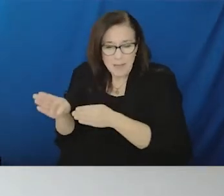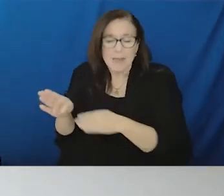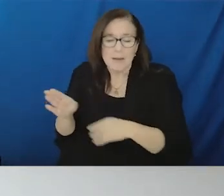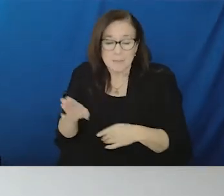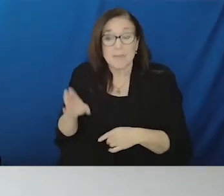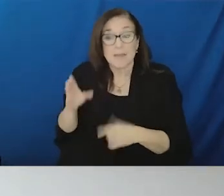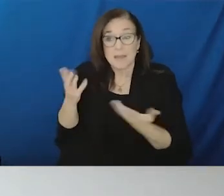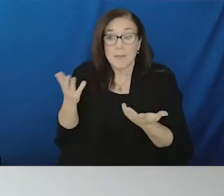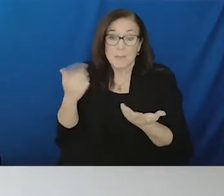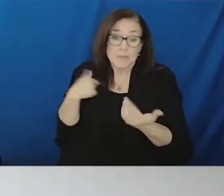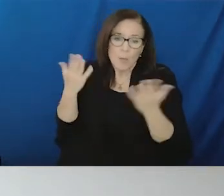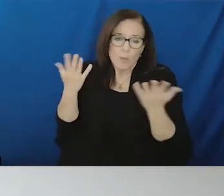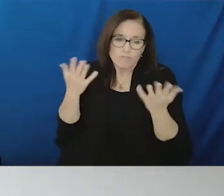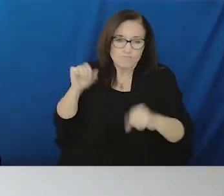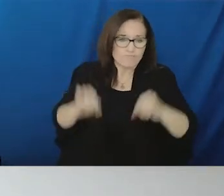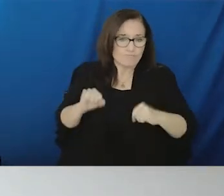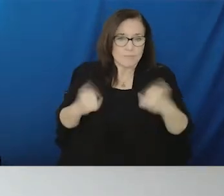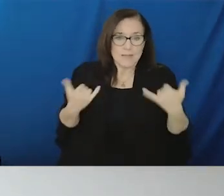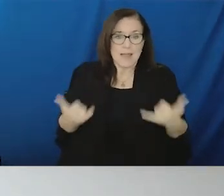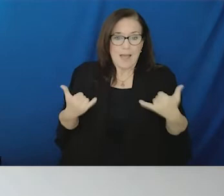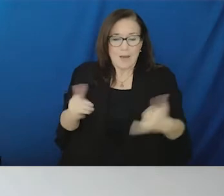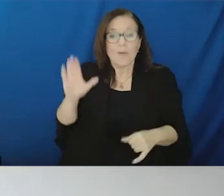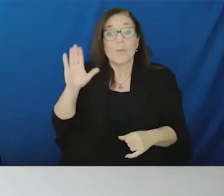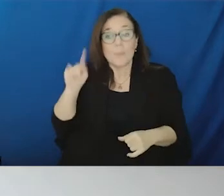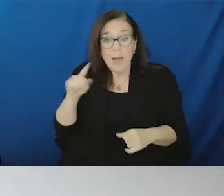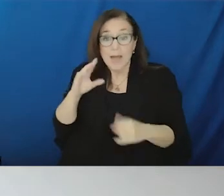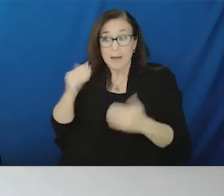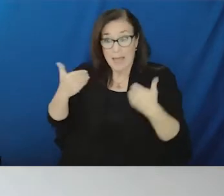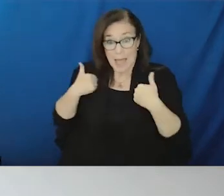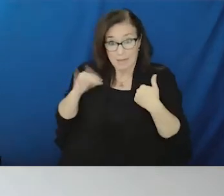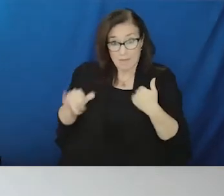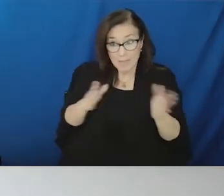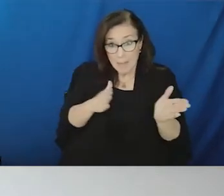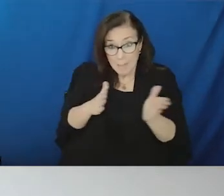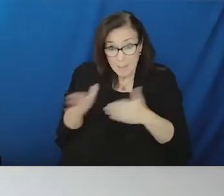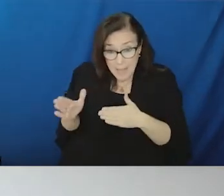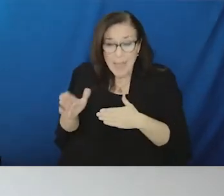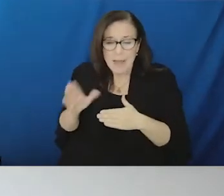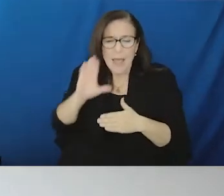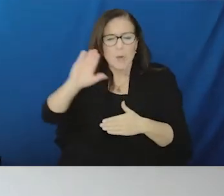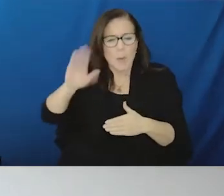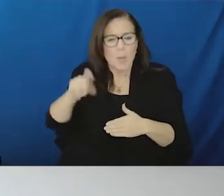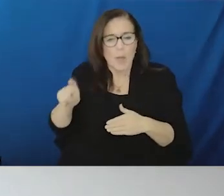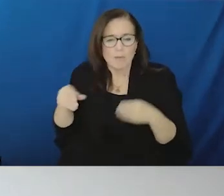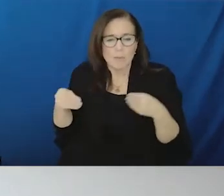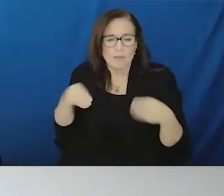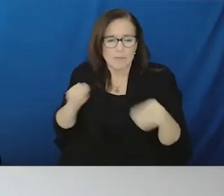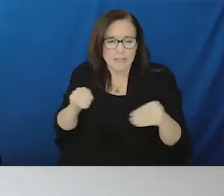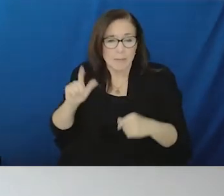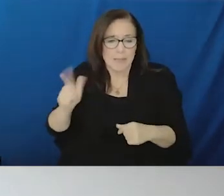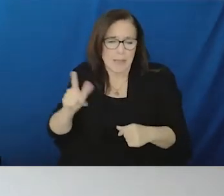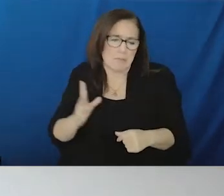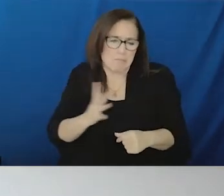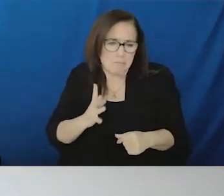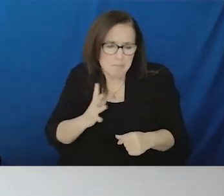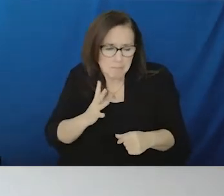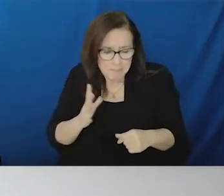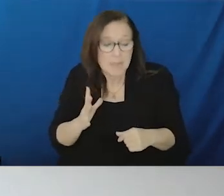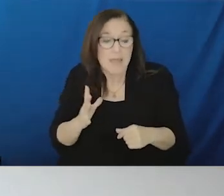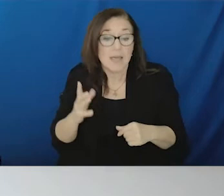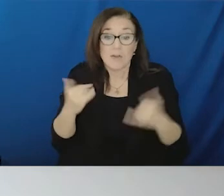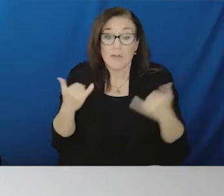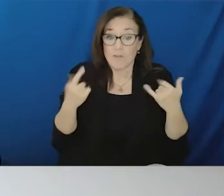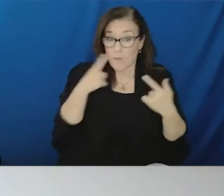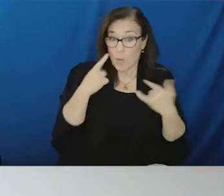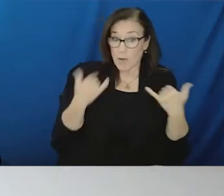of what we know now and being able to be flexible from that is the best guidance we can give. At this point, we do not expect any changes